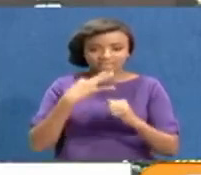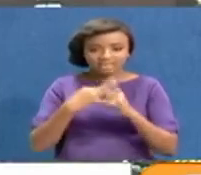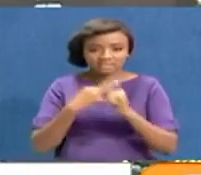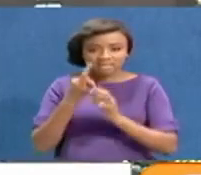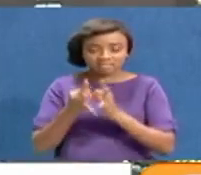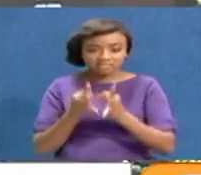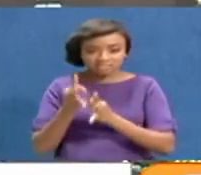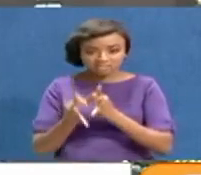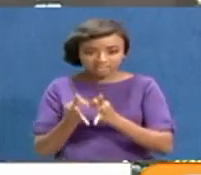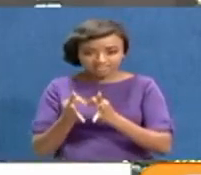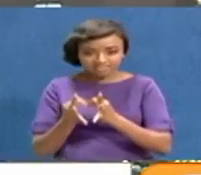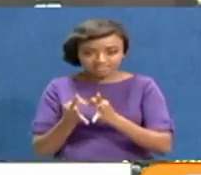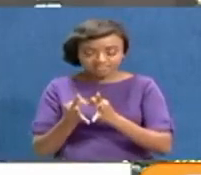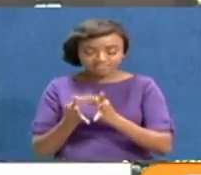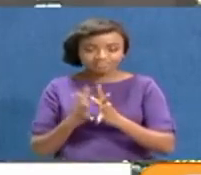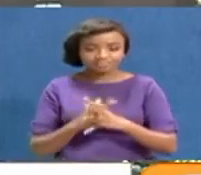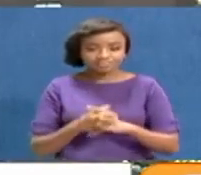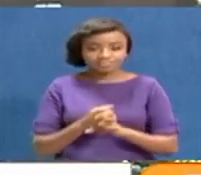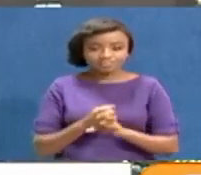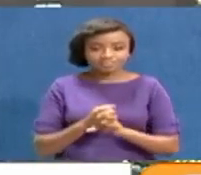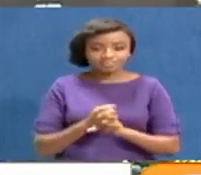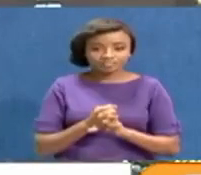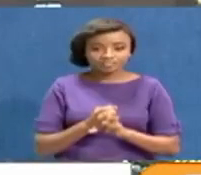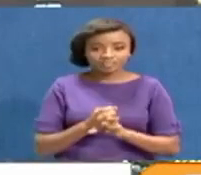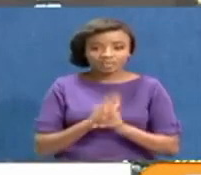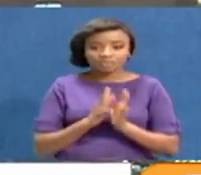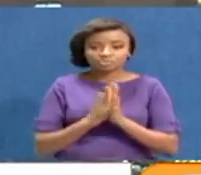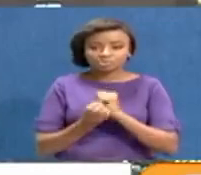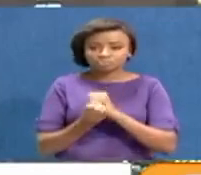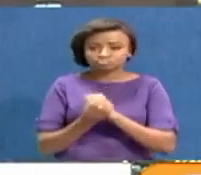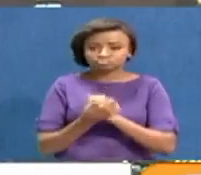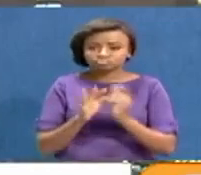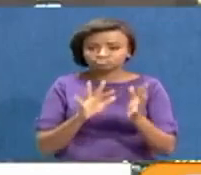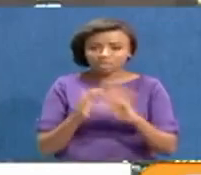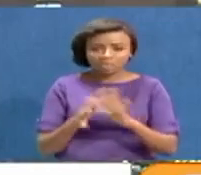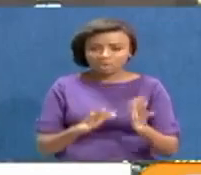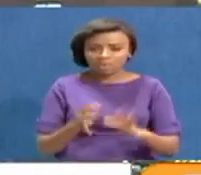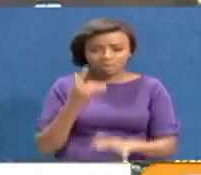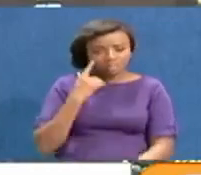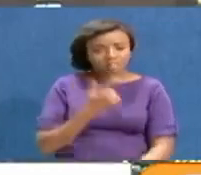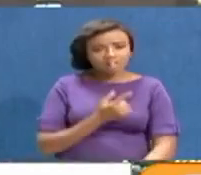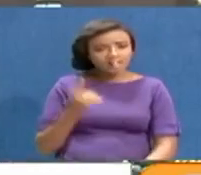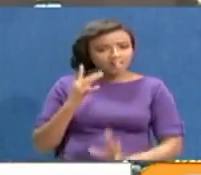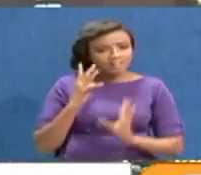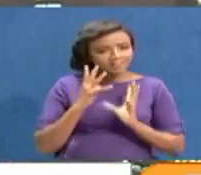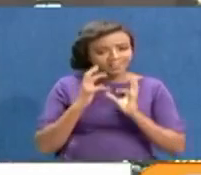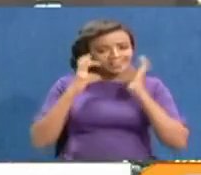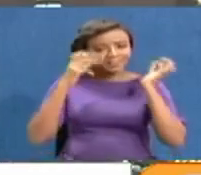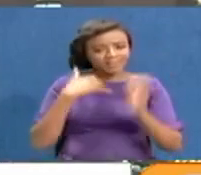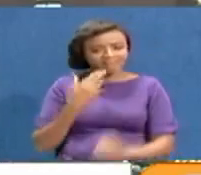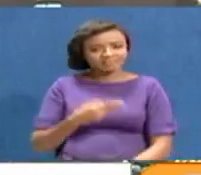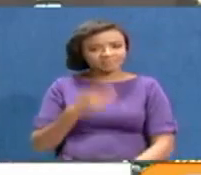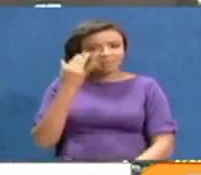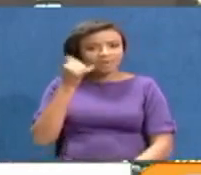50,833 the total number of positive cases since March. Dorcas Wangira reports on statistics that are painting a worrying picture of a